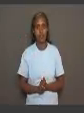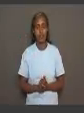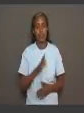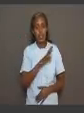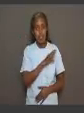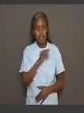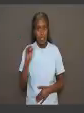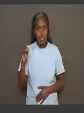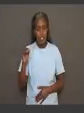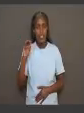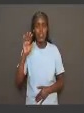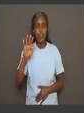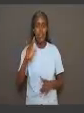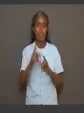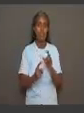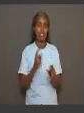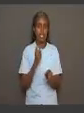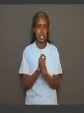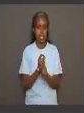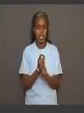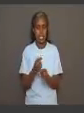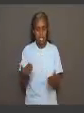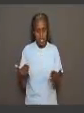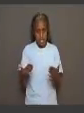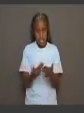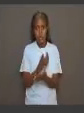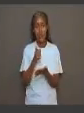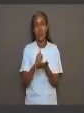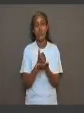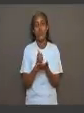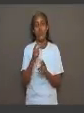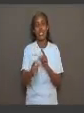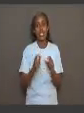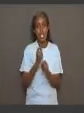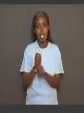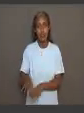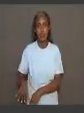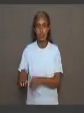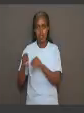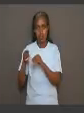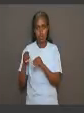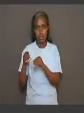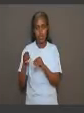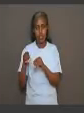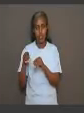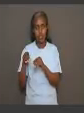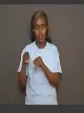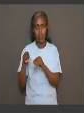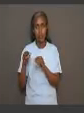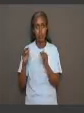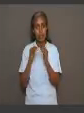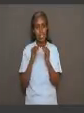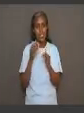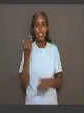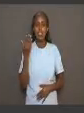And in 5 years, the new mean age of the students will be